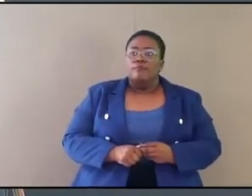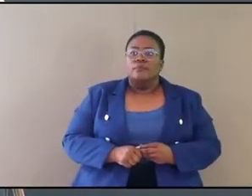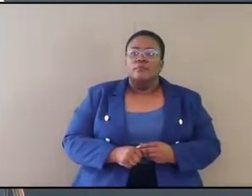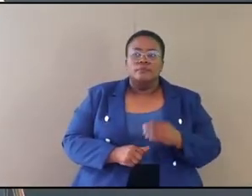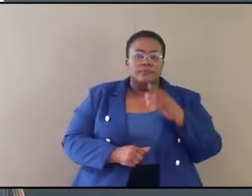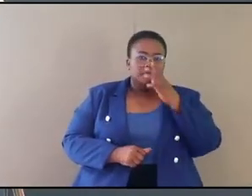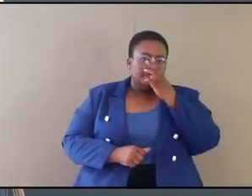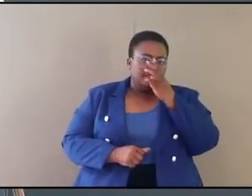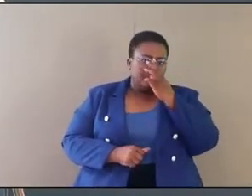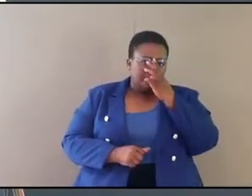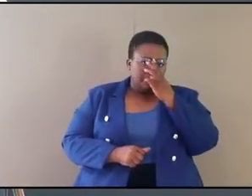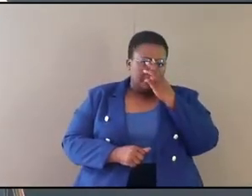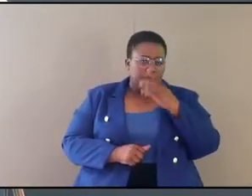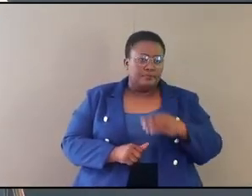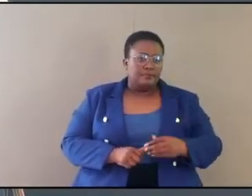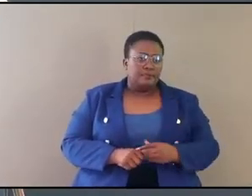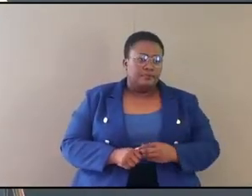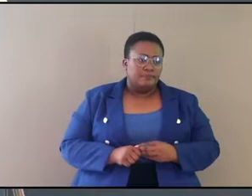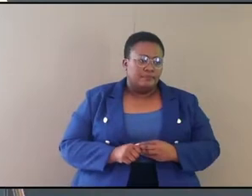to impact on poverty.